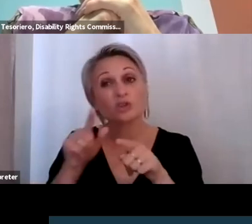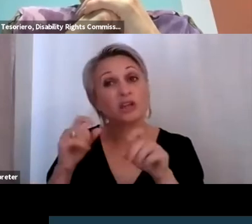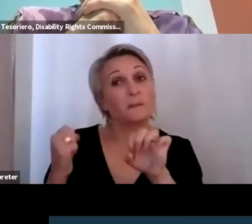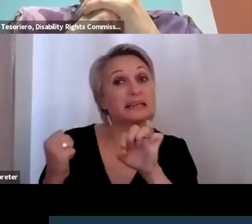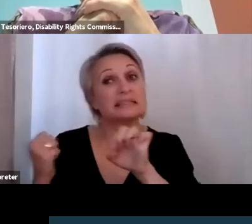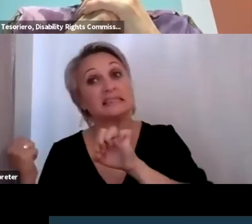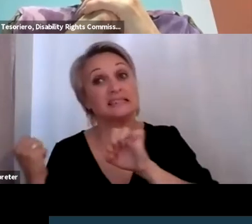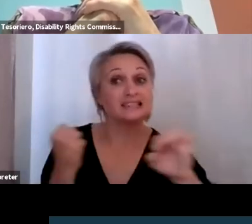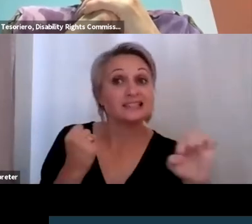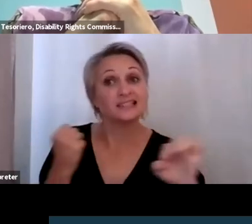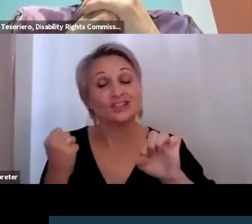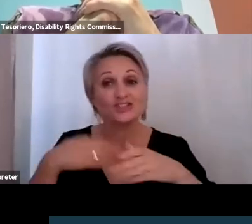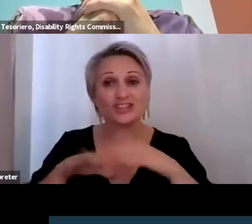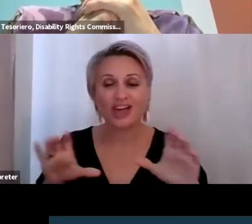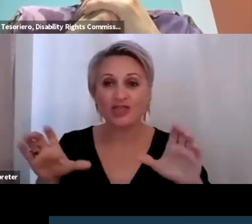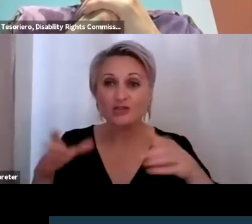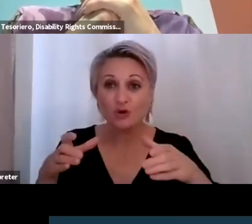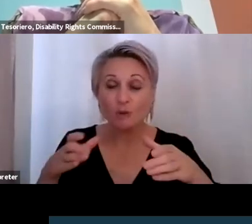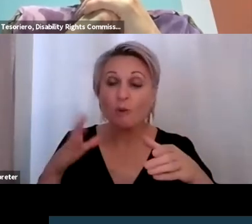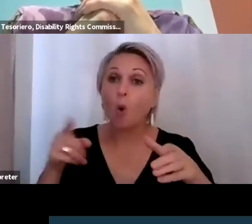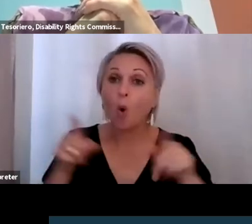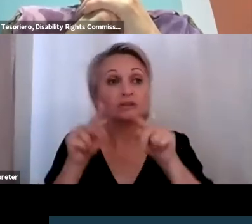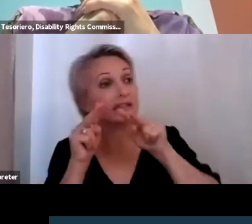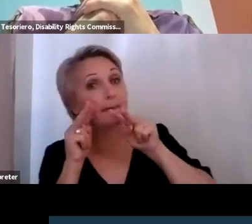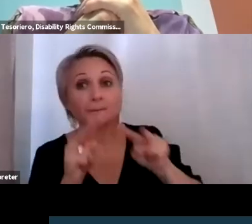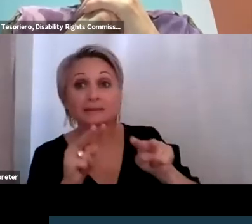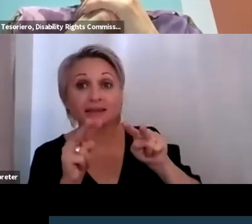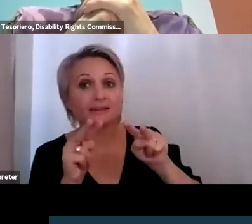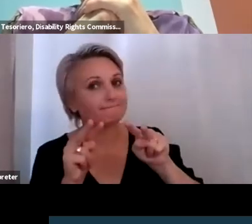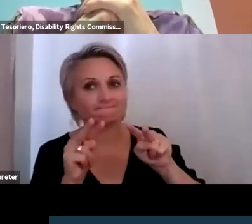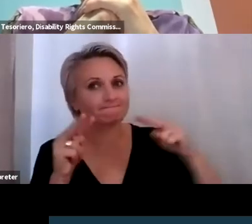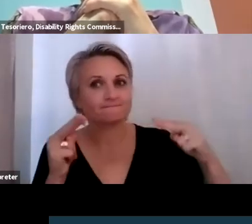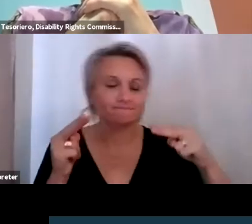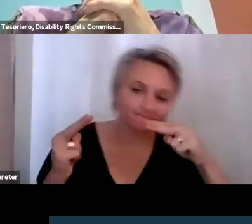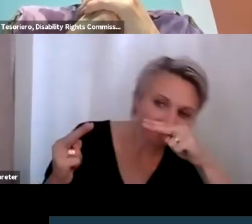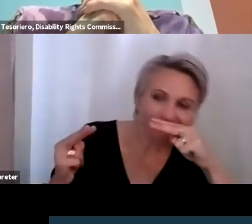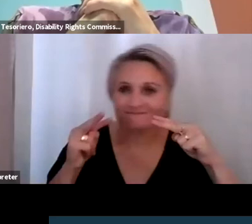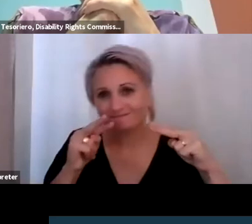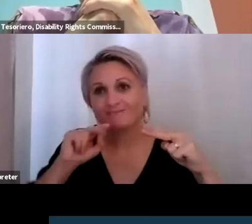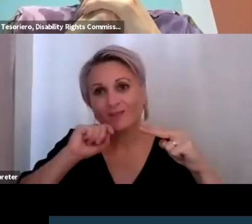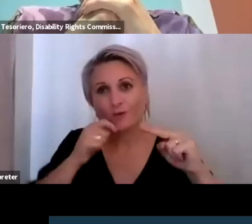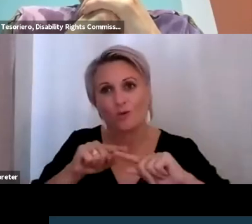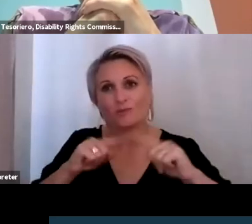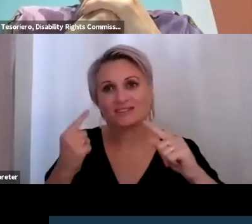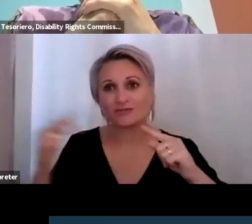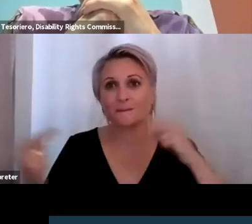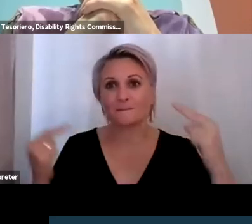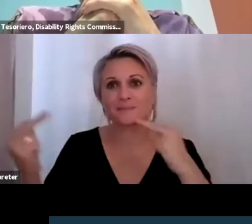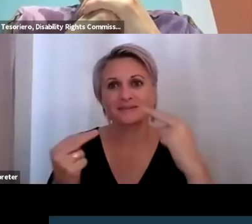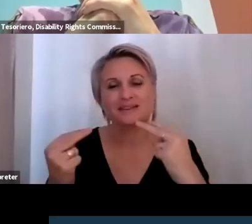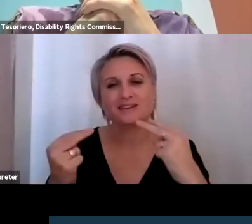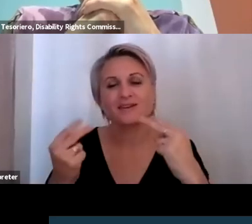of, you're not all going to see the same thing when you're looking at the same thing. It's going to be a different perspective. So you,